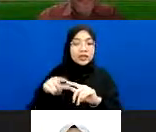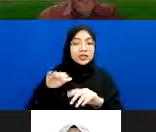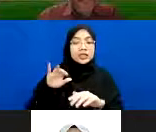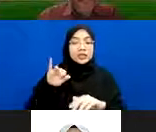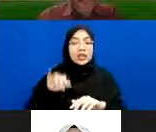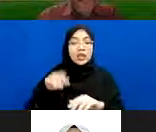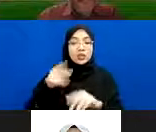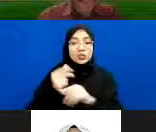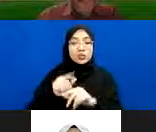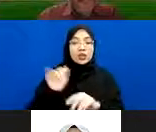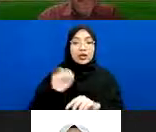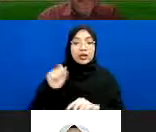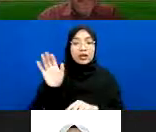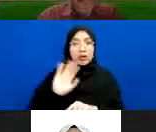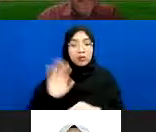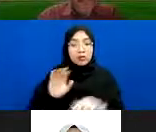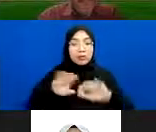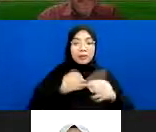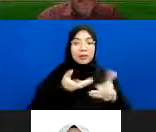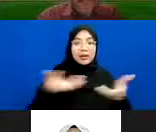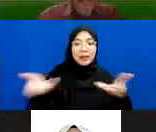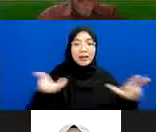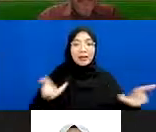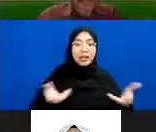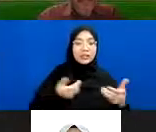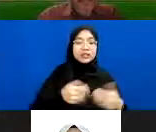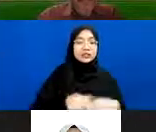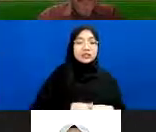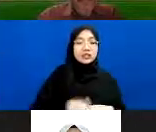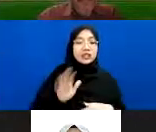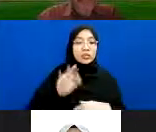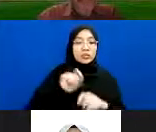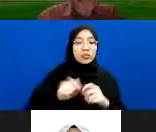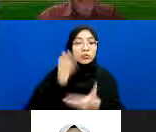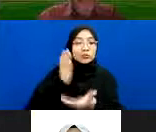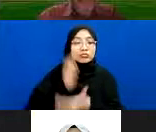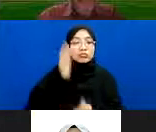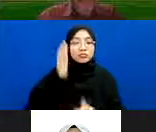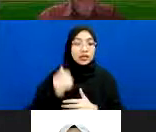identification and removal of different forms of barriers.